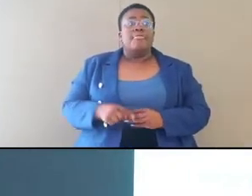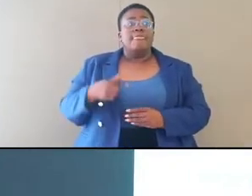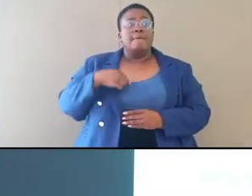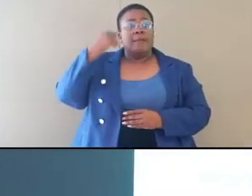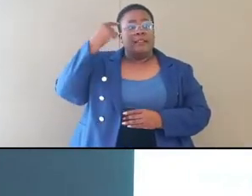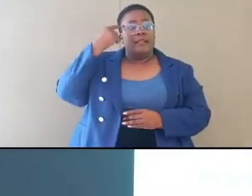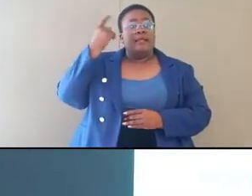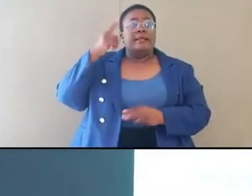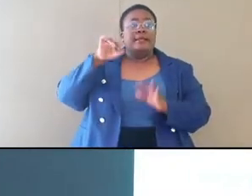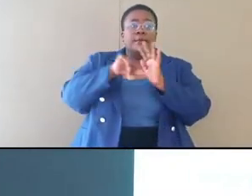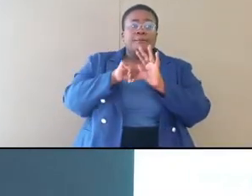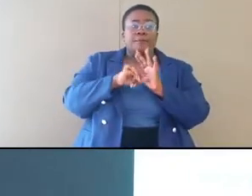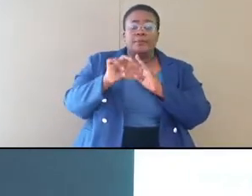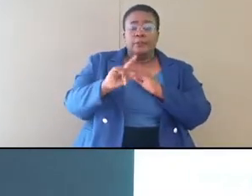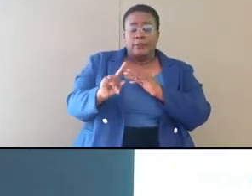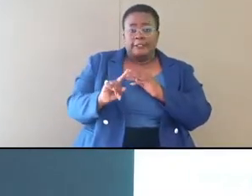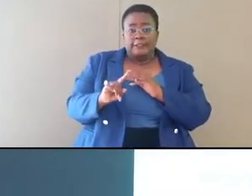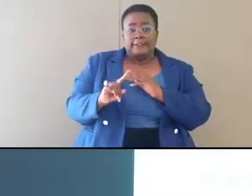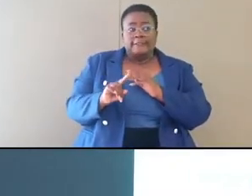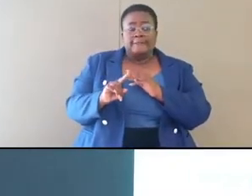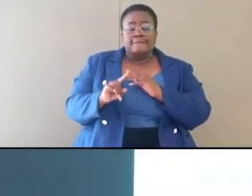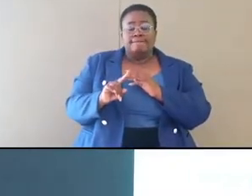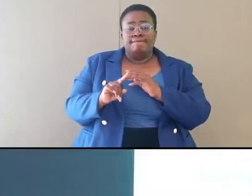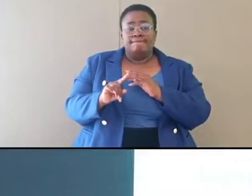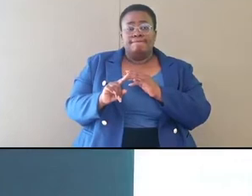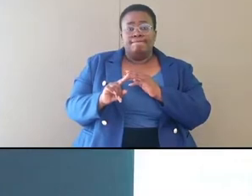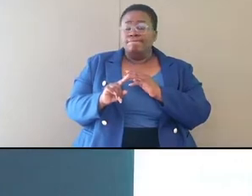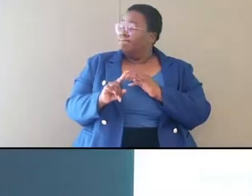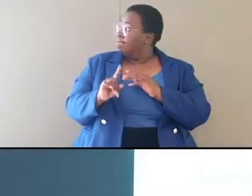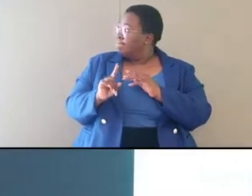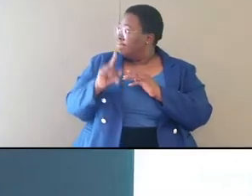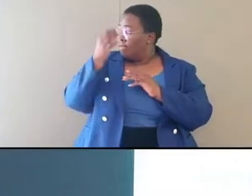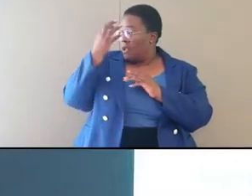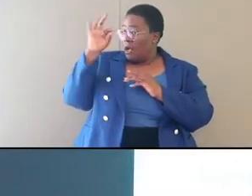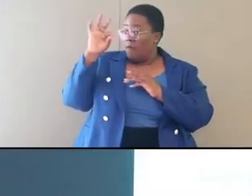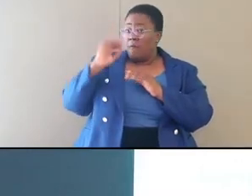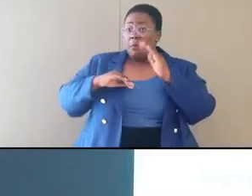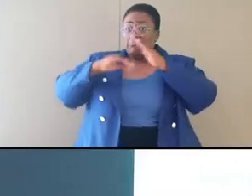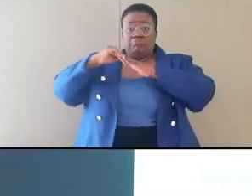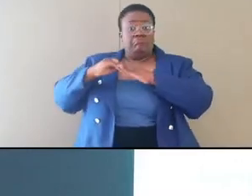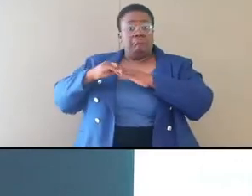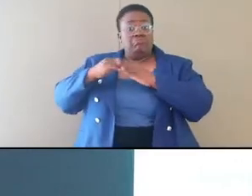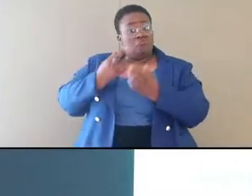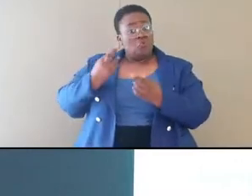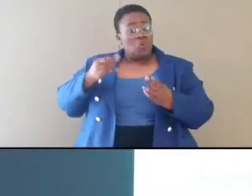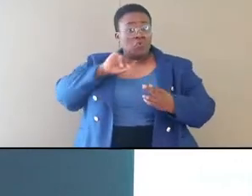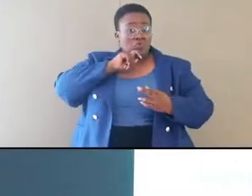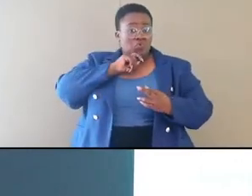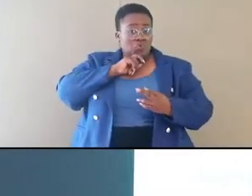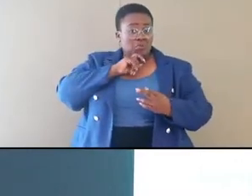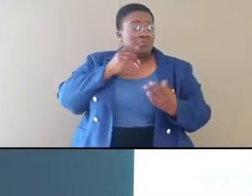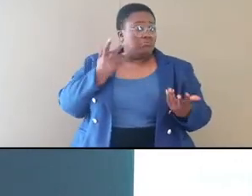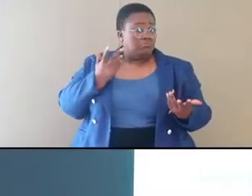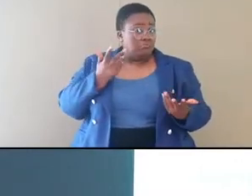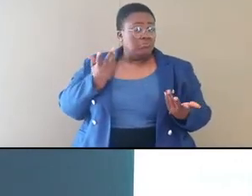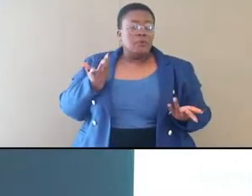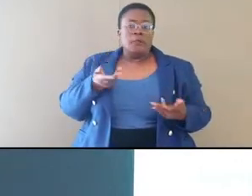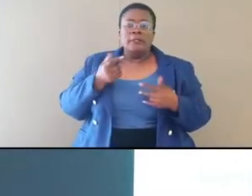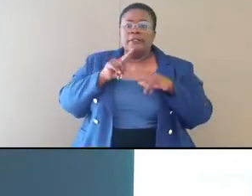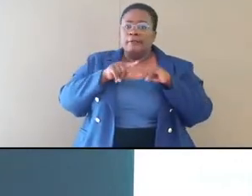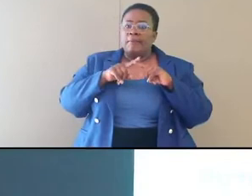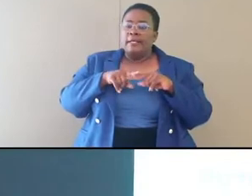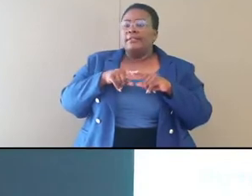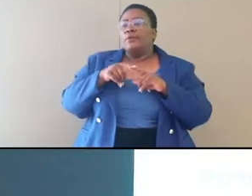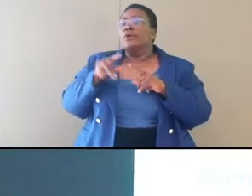what is very debatable, and it depends who you talk to, but is the state using its maximum available resources? It depends on which economist you